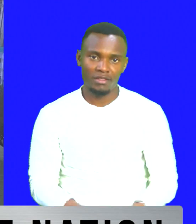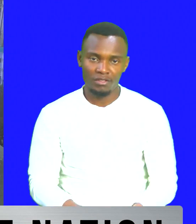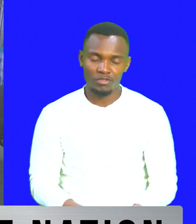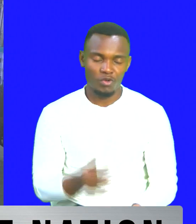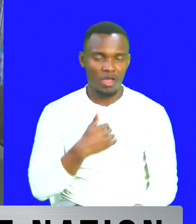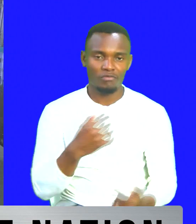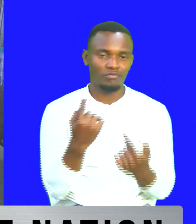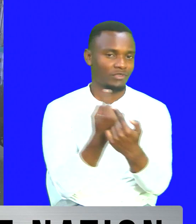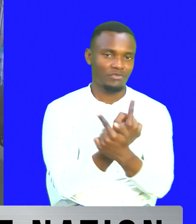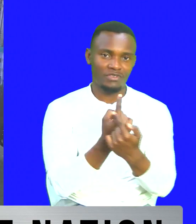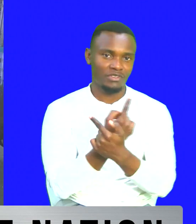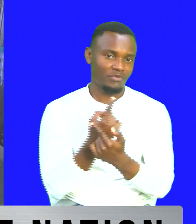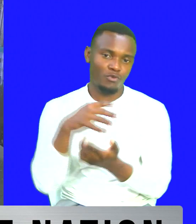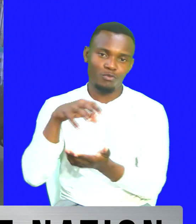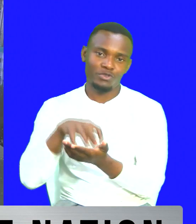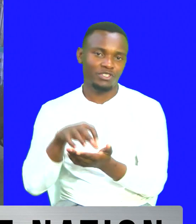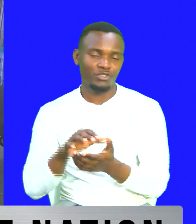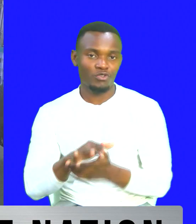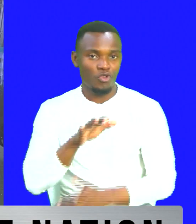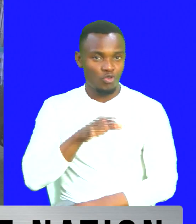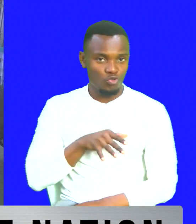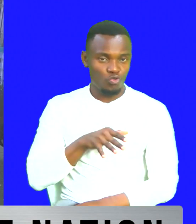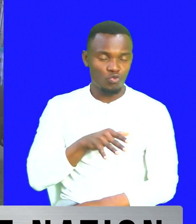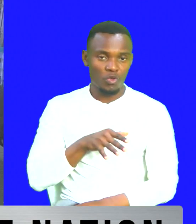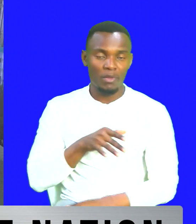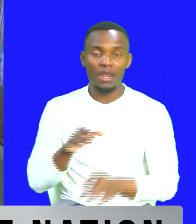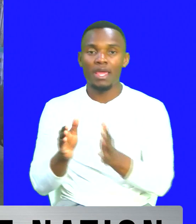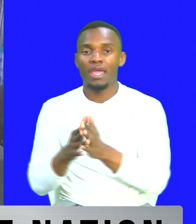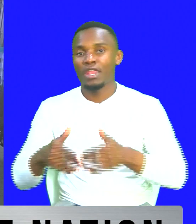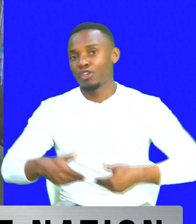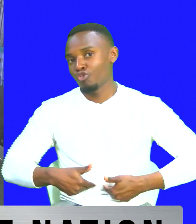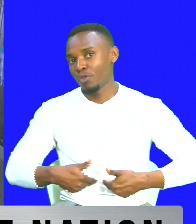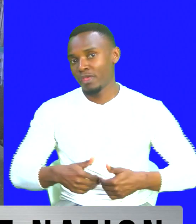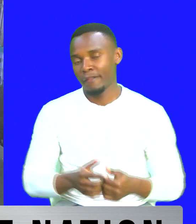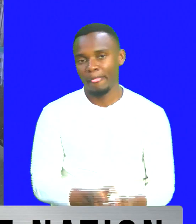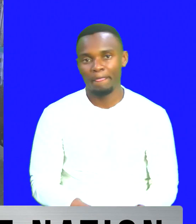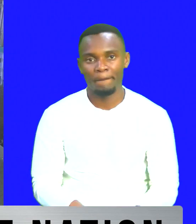across I youth cut across. and women. Yes. Well, okay. All right.